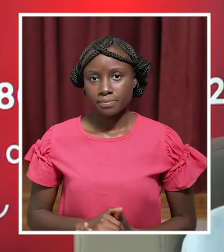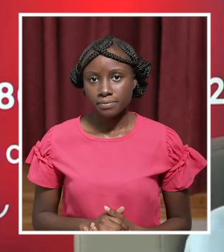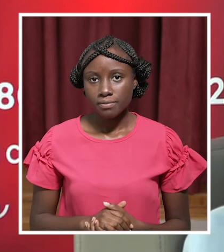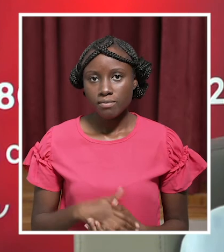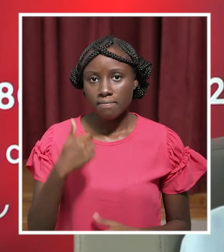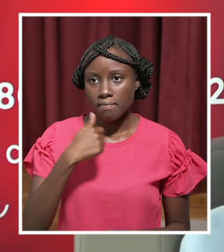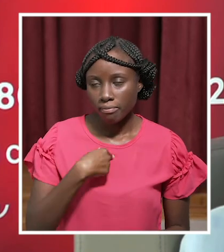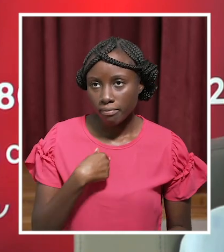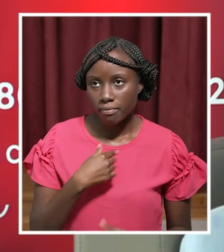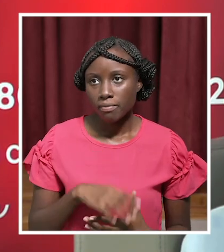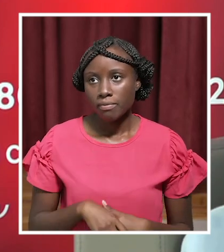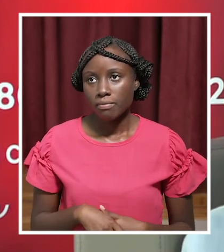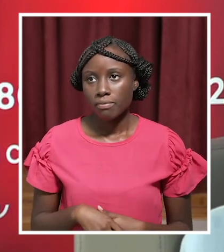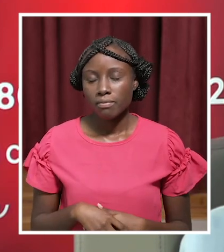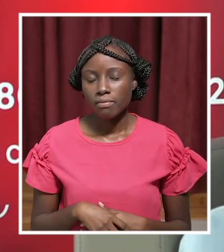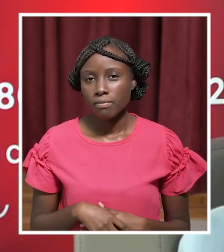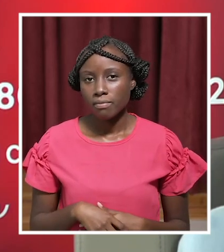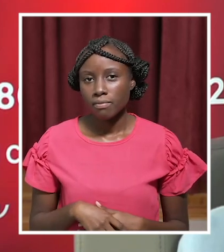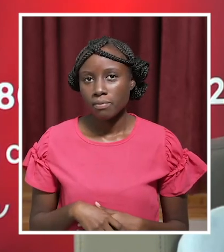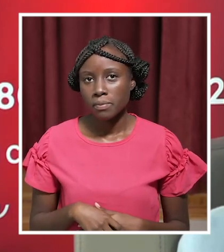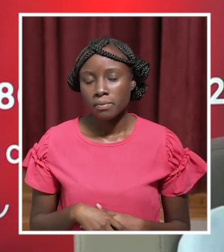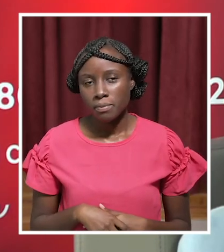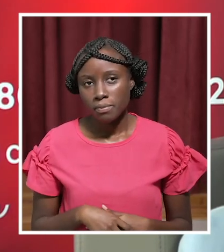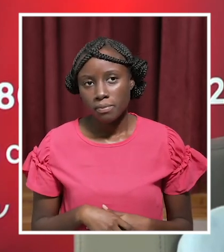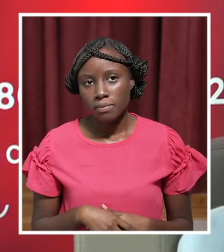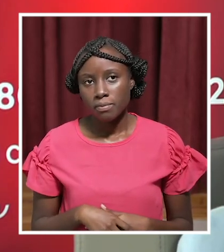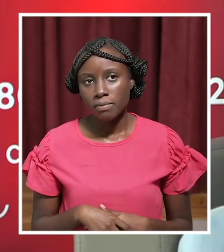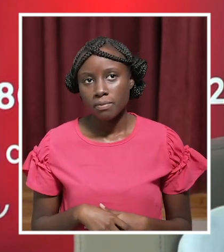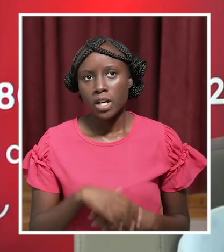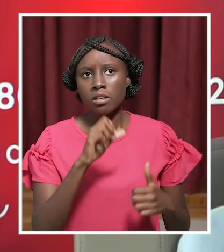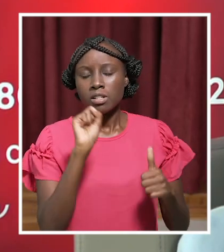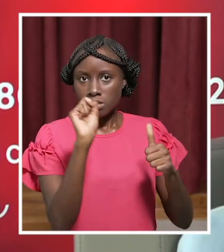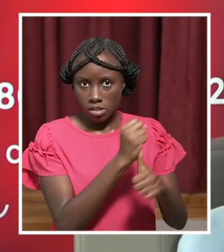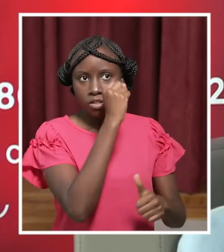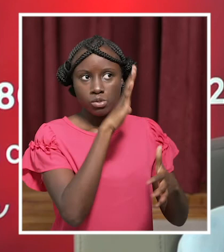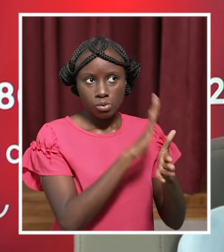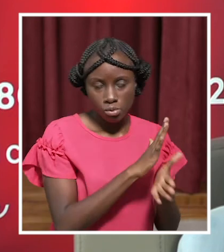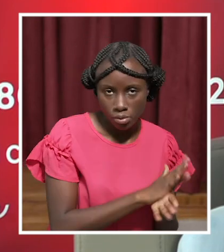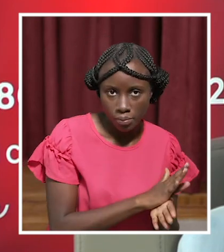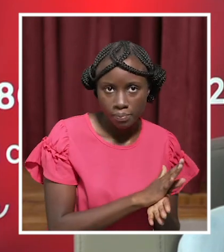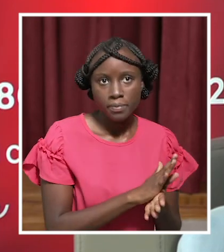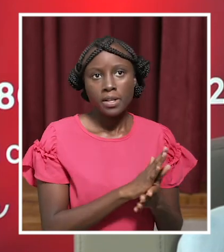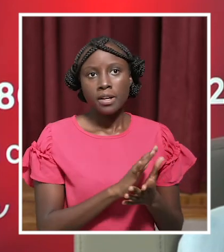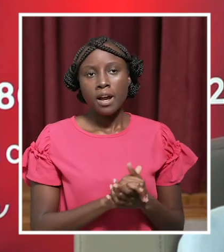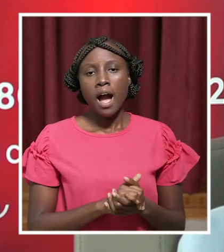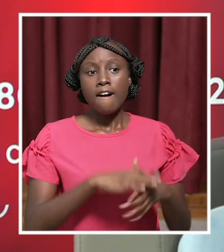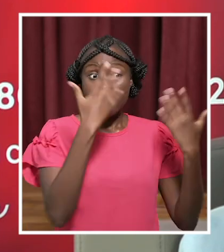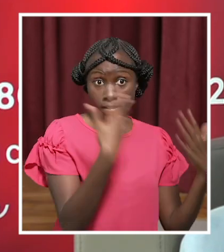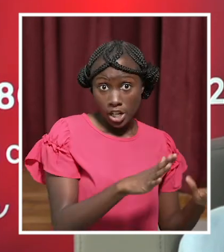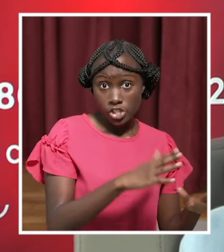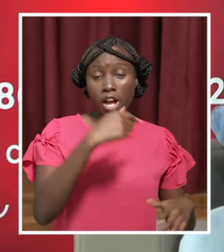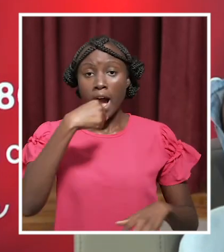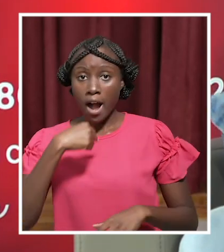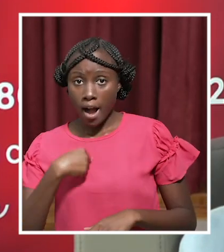When I basically became, after secondary school, I became a lecturer. Well,